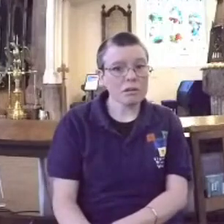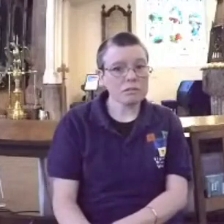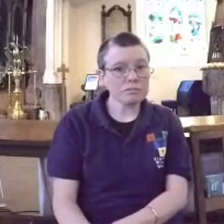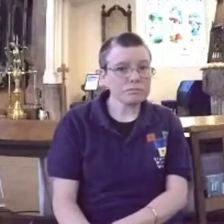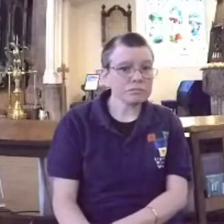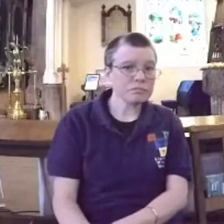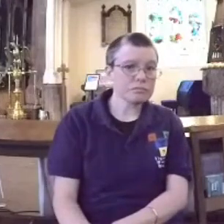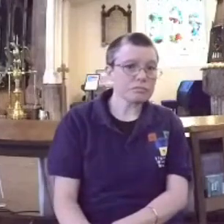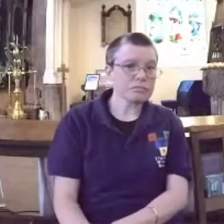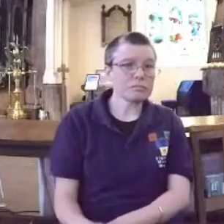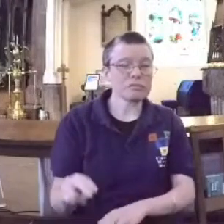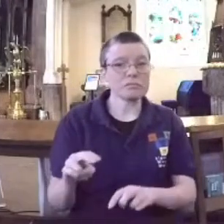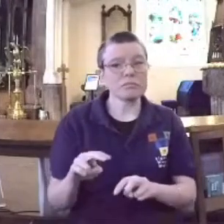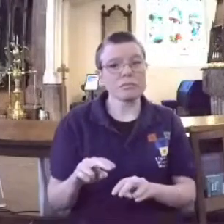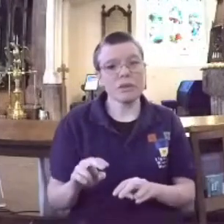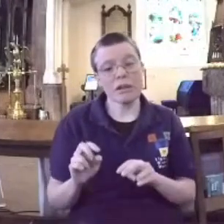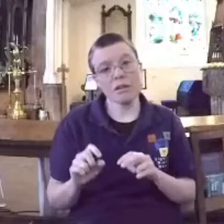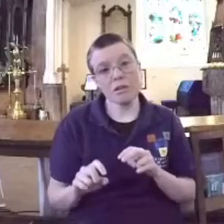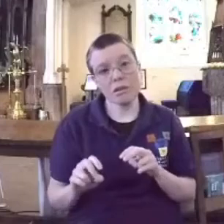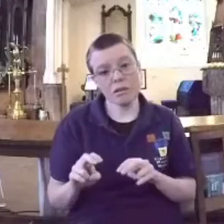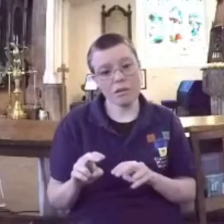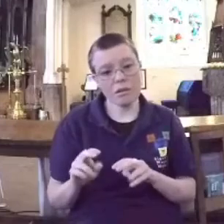the character of the father said these lines,